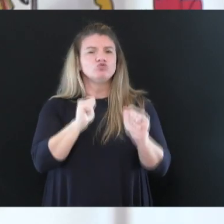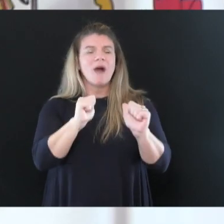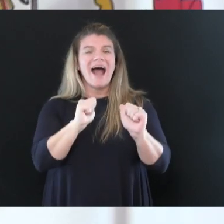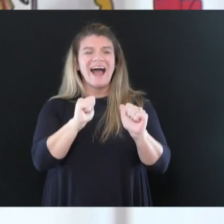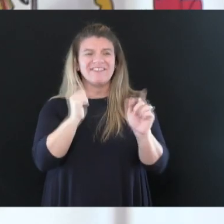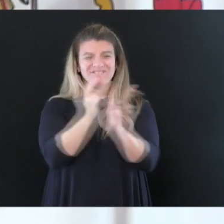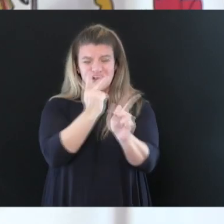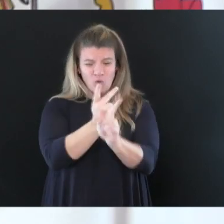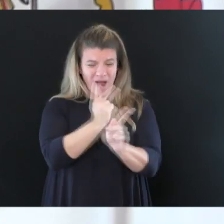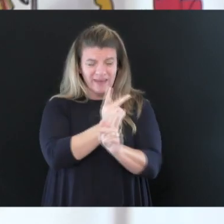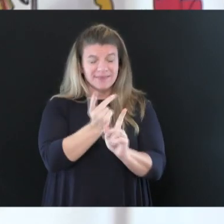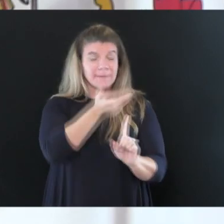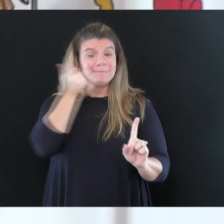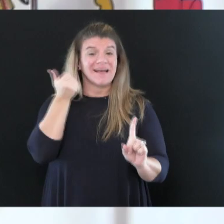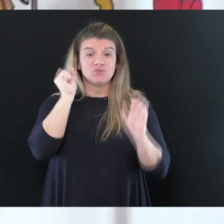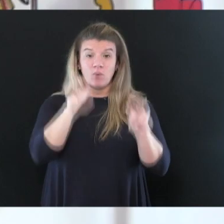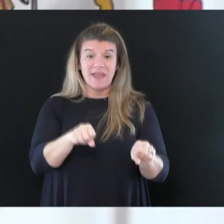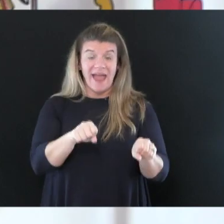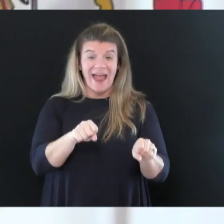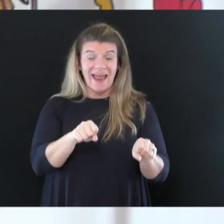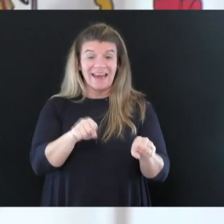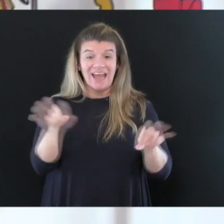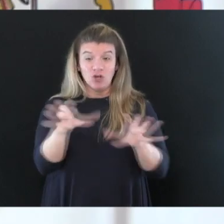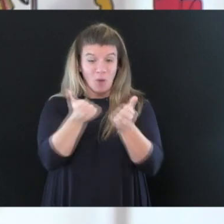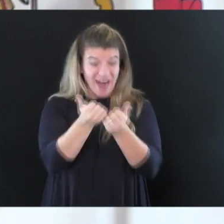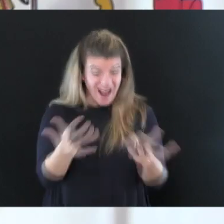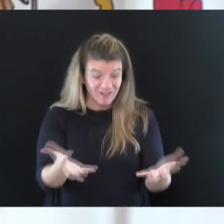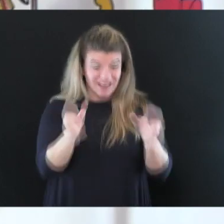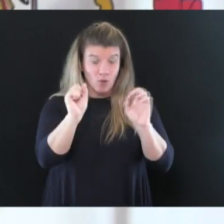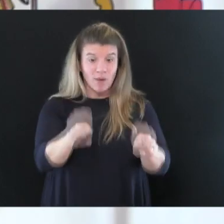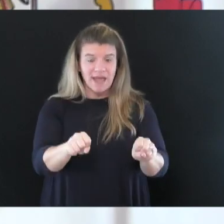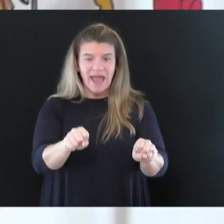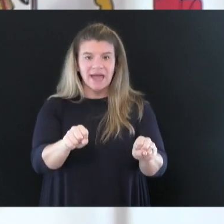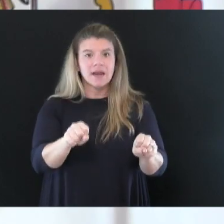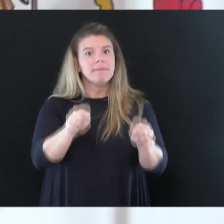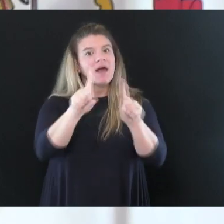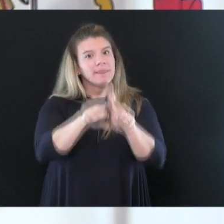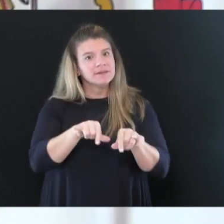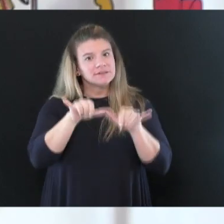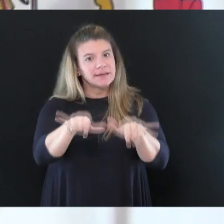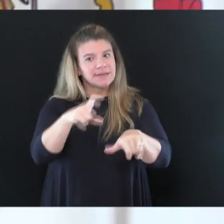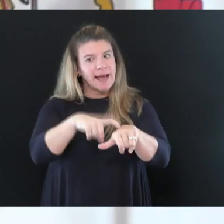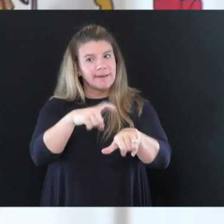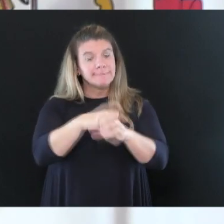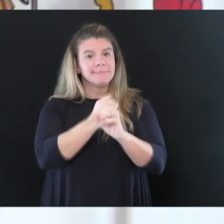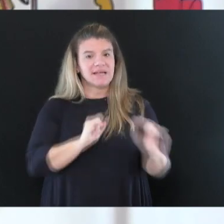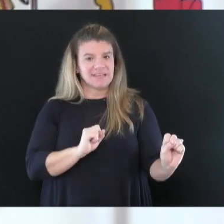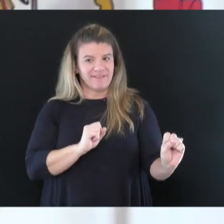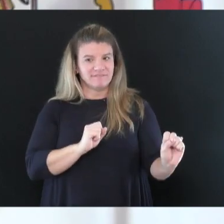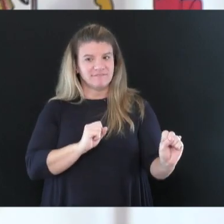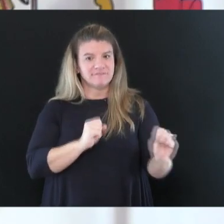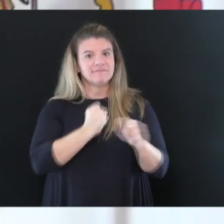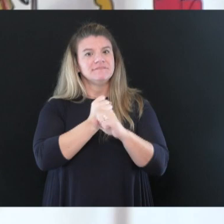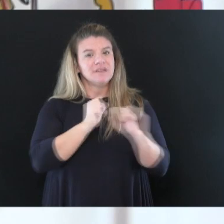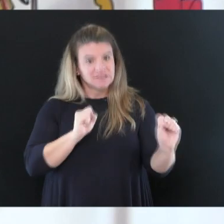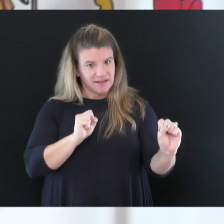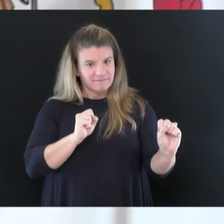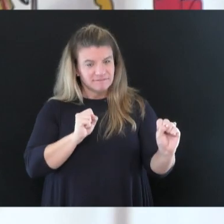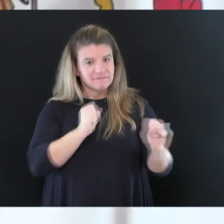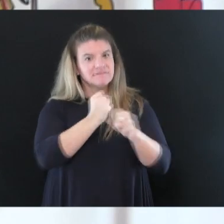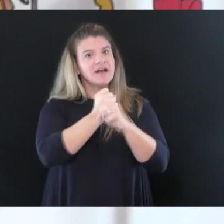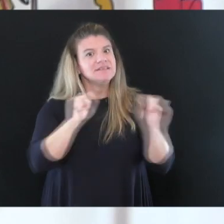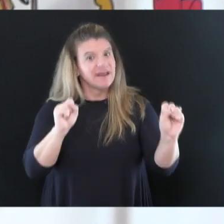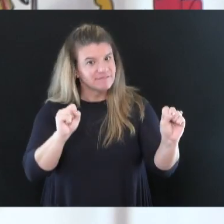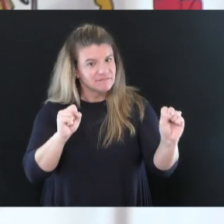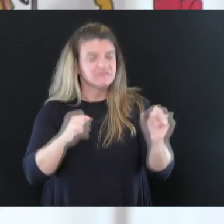we possibly can do while still being safe, and more safe.